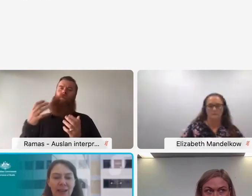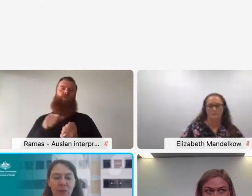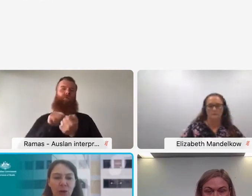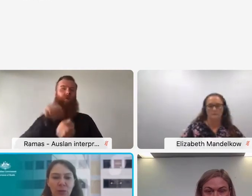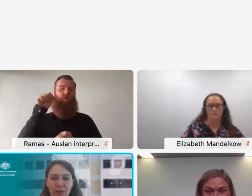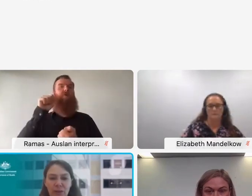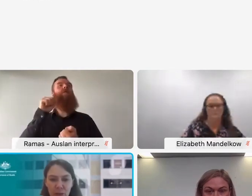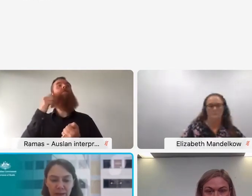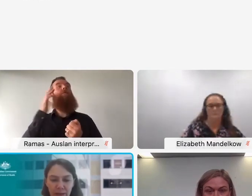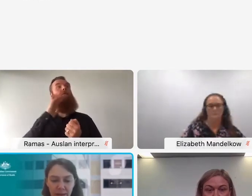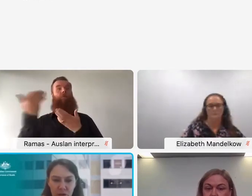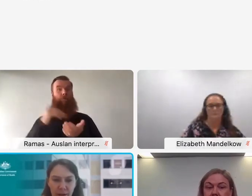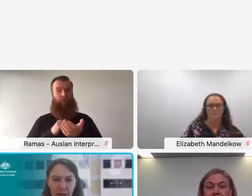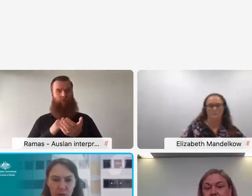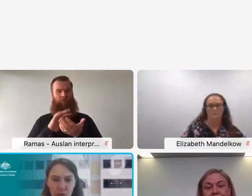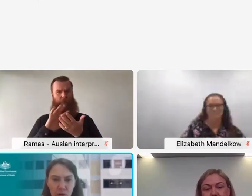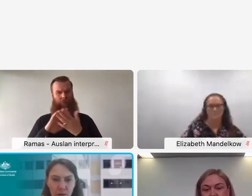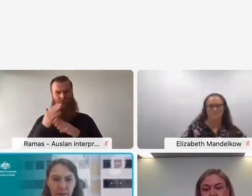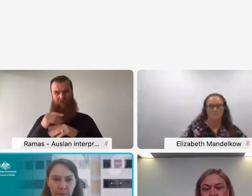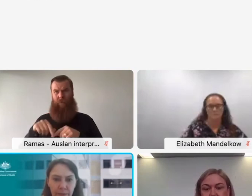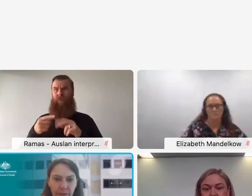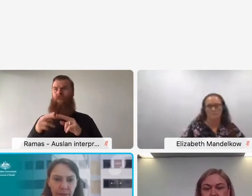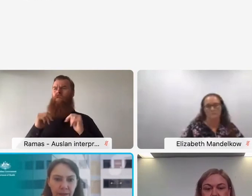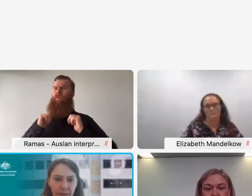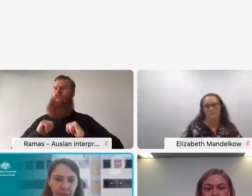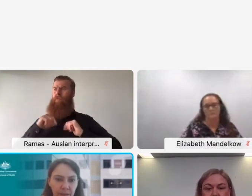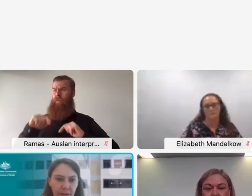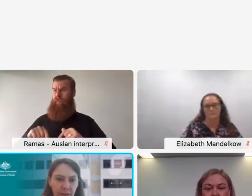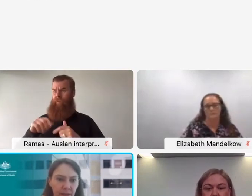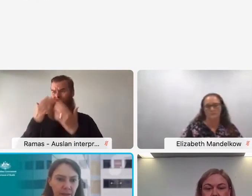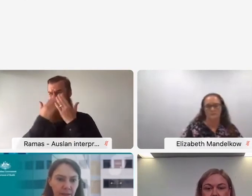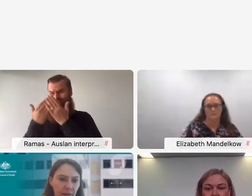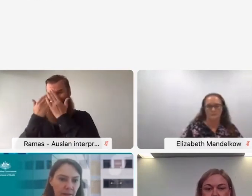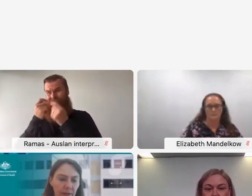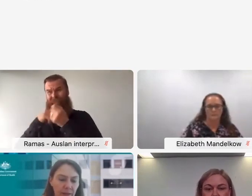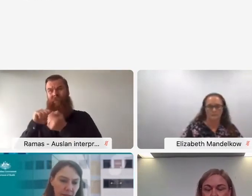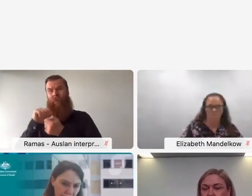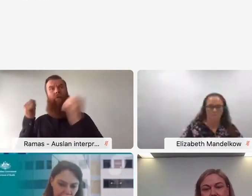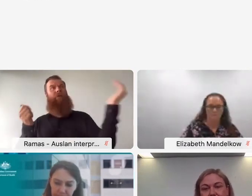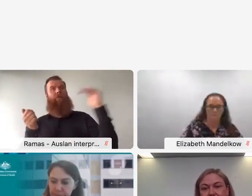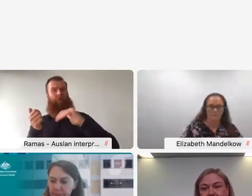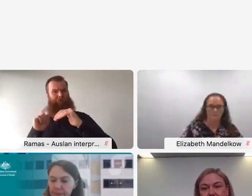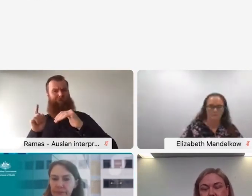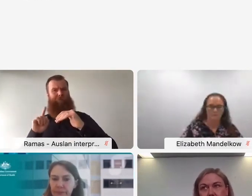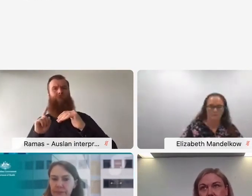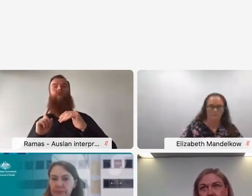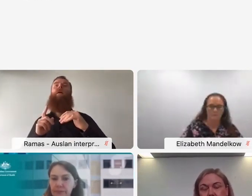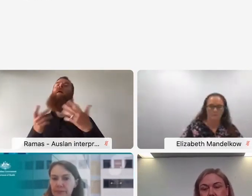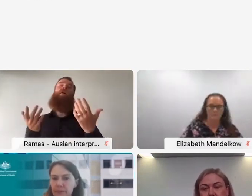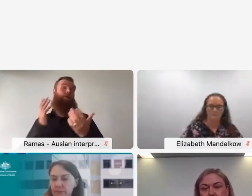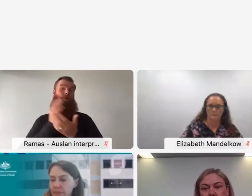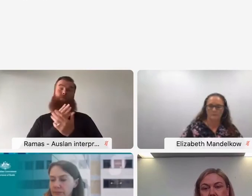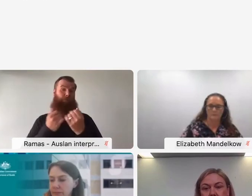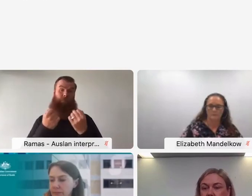how does that work when you're doing the training on shore? So there actually isn't a requirement under the PALM visa for